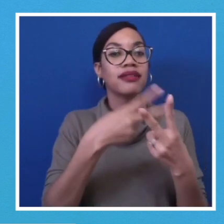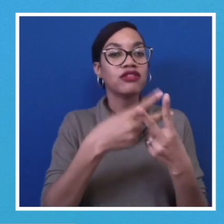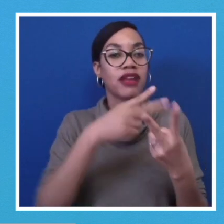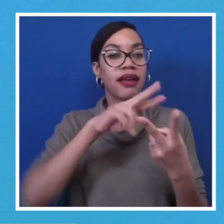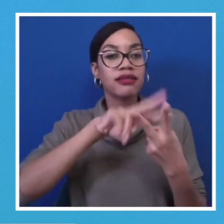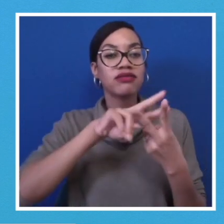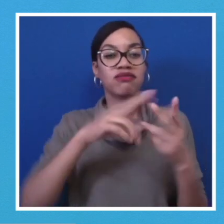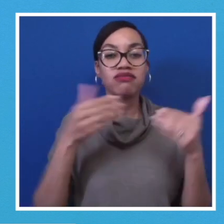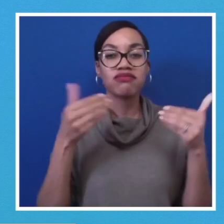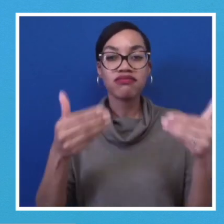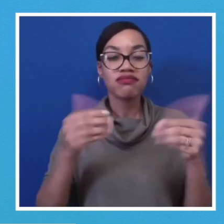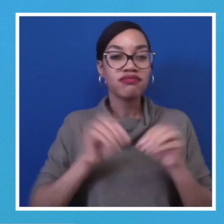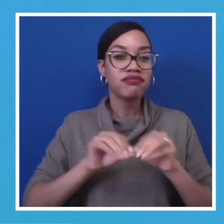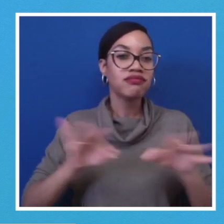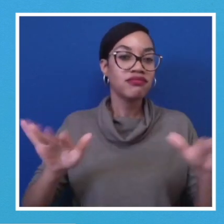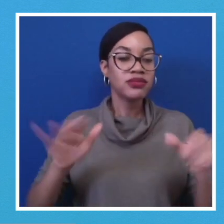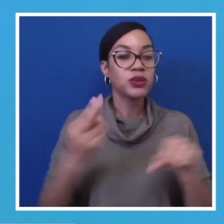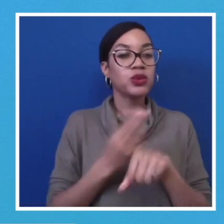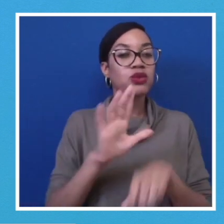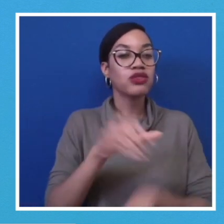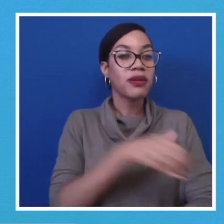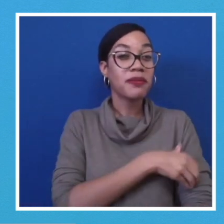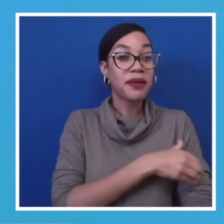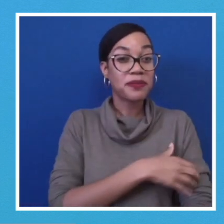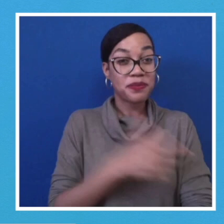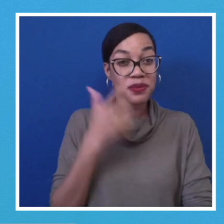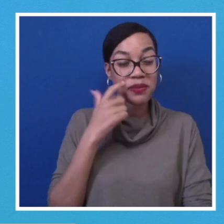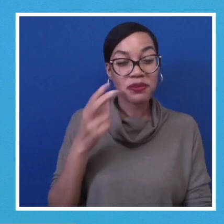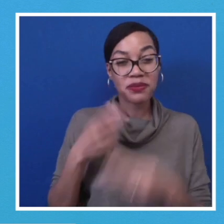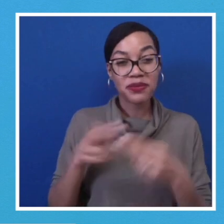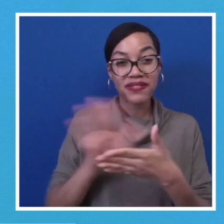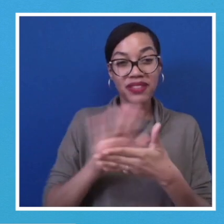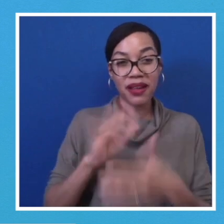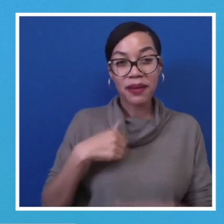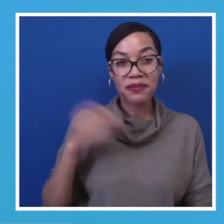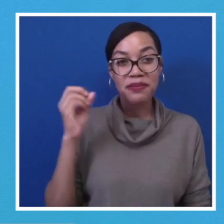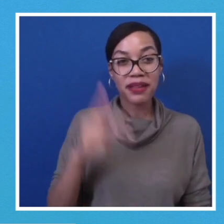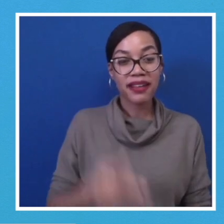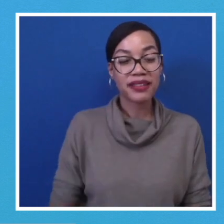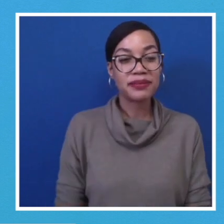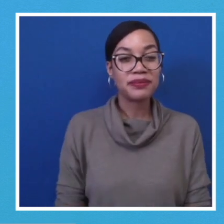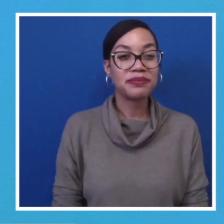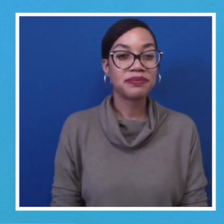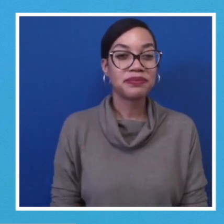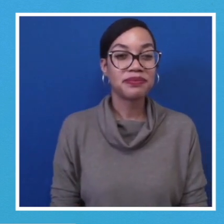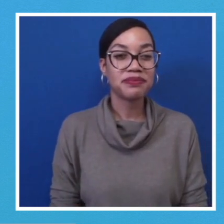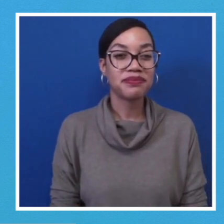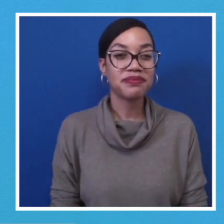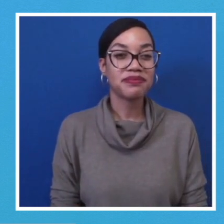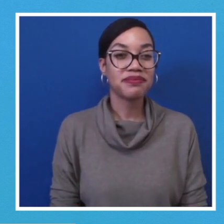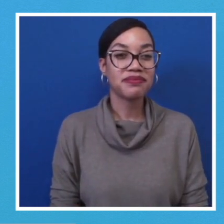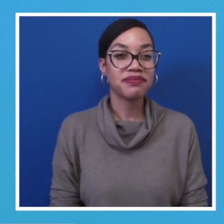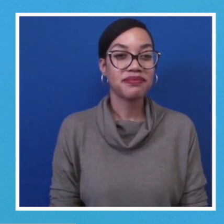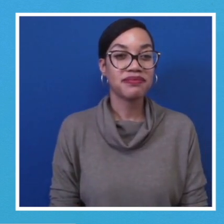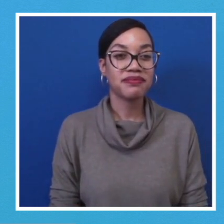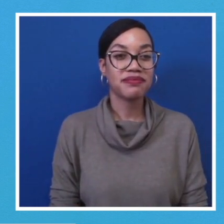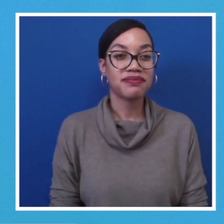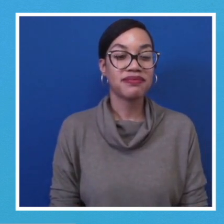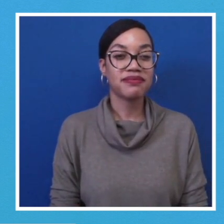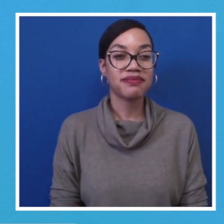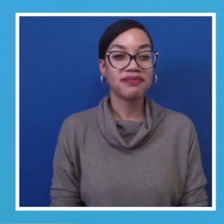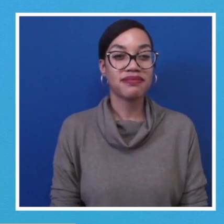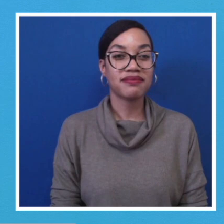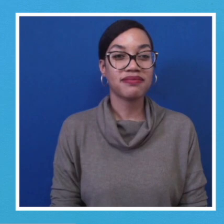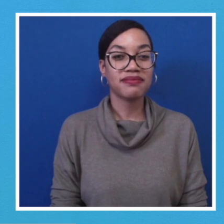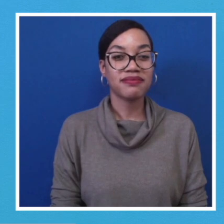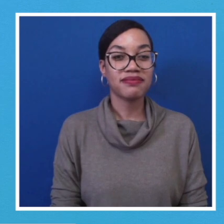power, and tune in to this brief video. I'll be right back. Right now, major banks like the Royal Bank of Canada